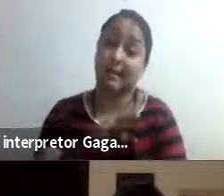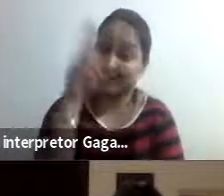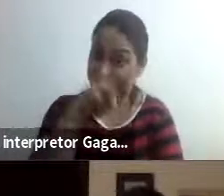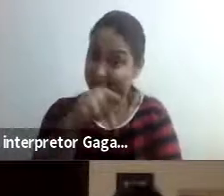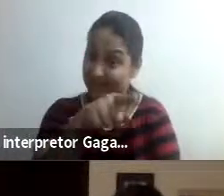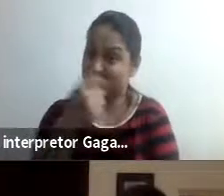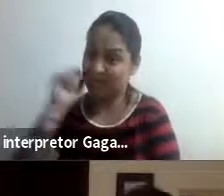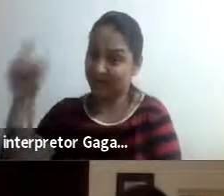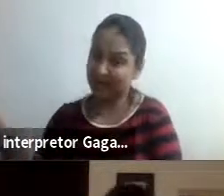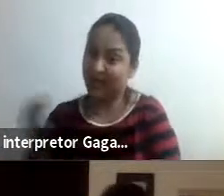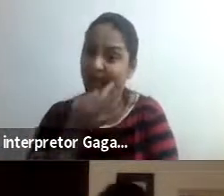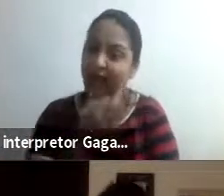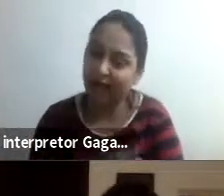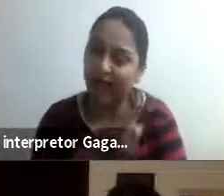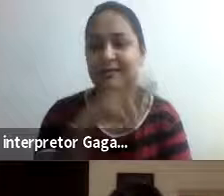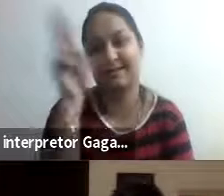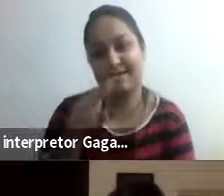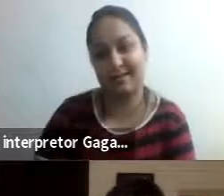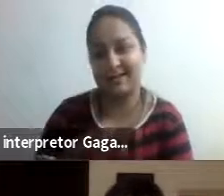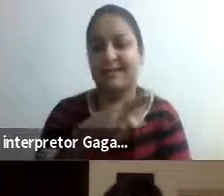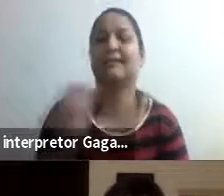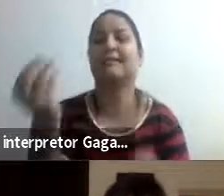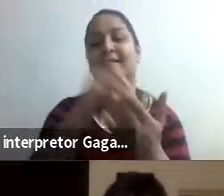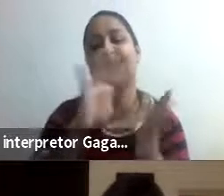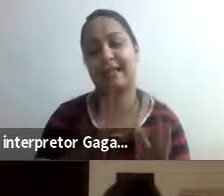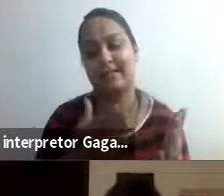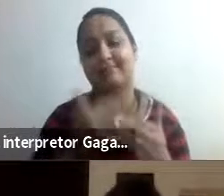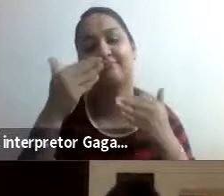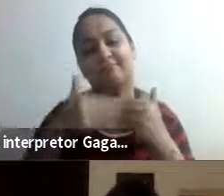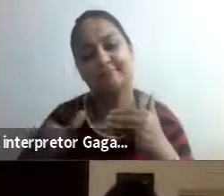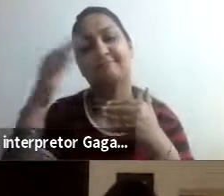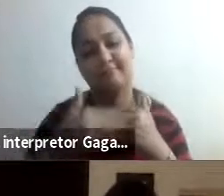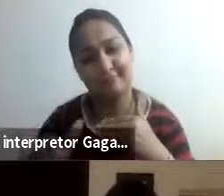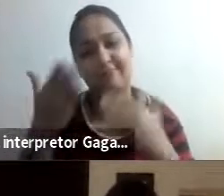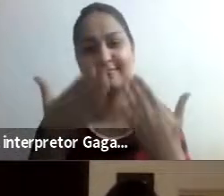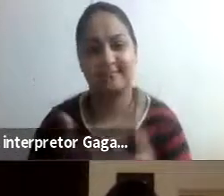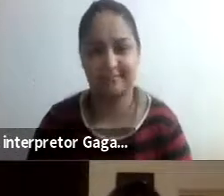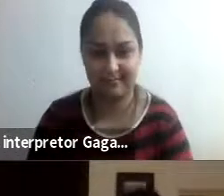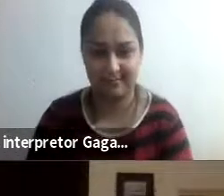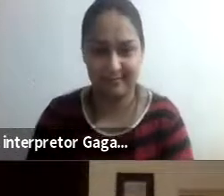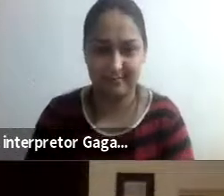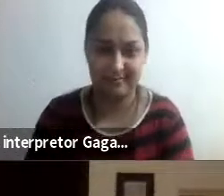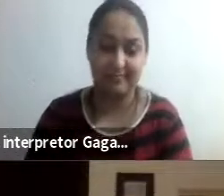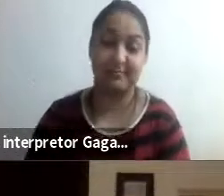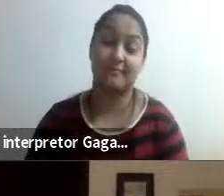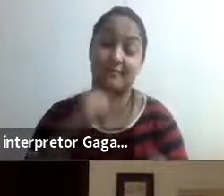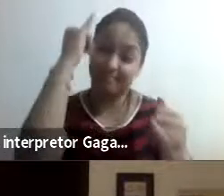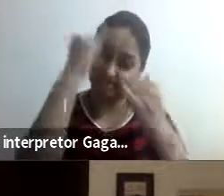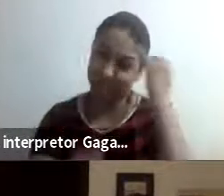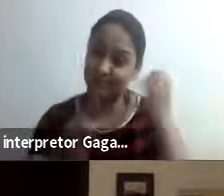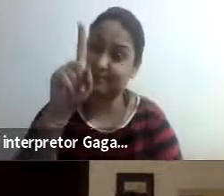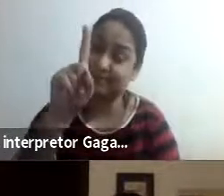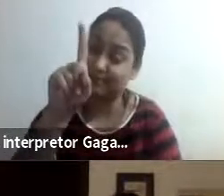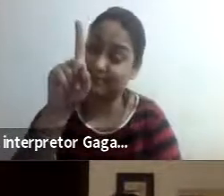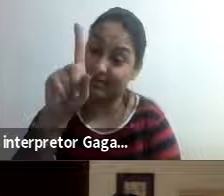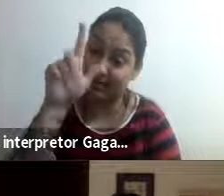And since then, cars are a part of her repertoire, and so on. Um, by the end of the 90s,